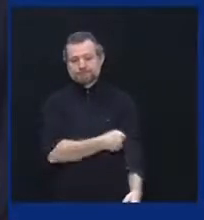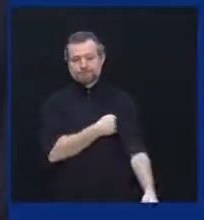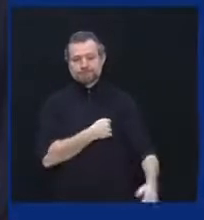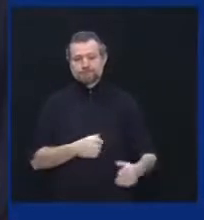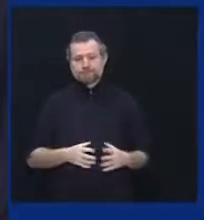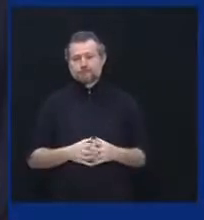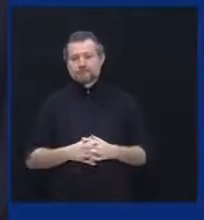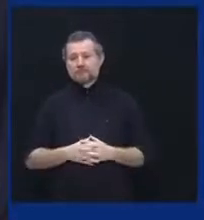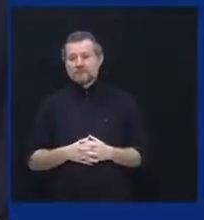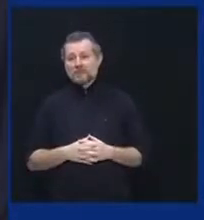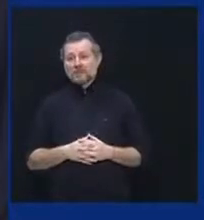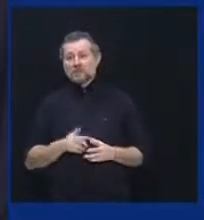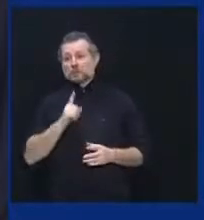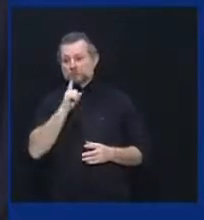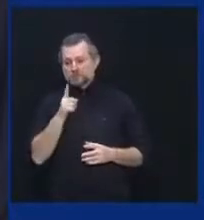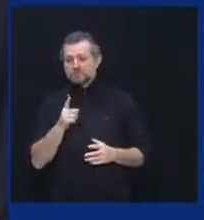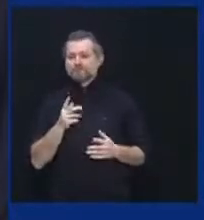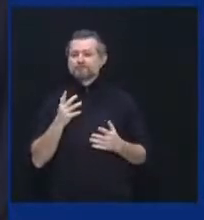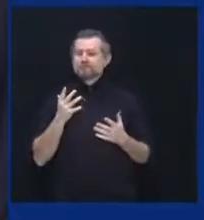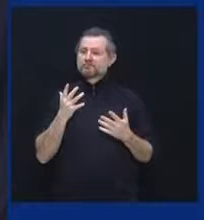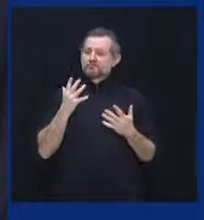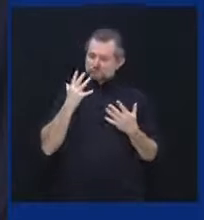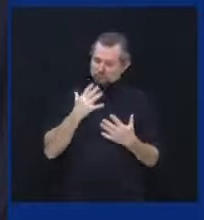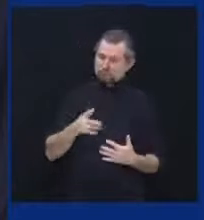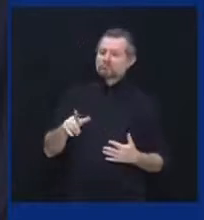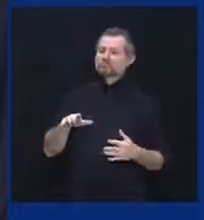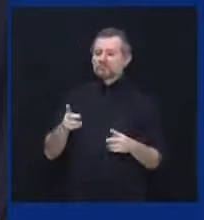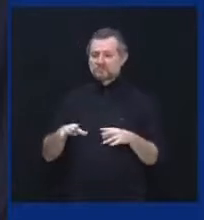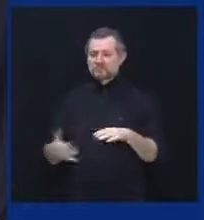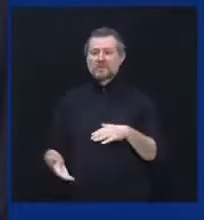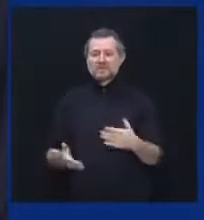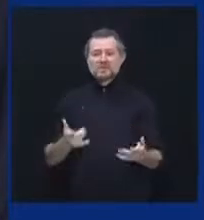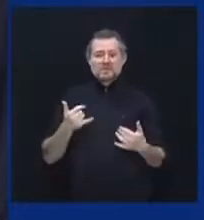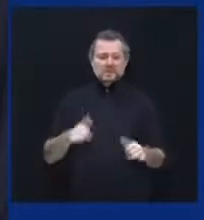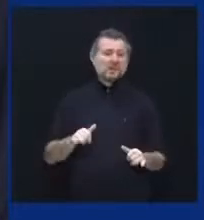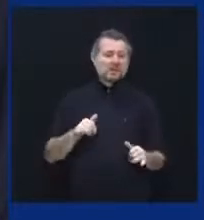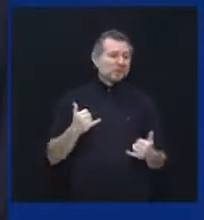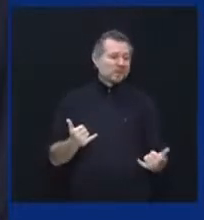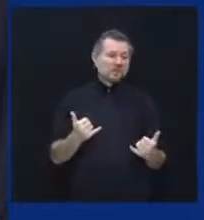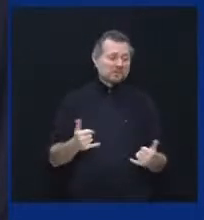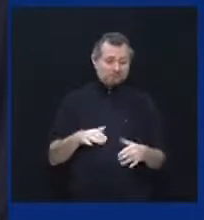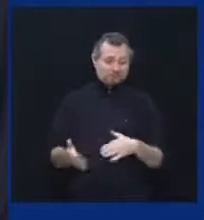it is a tragedy, and it's a tragedy that continues today.